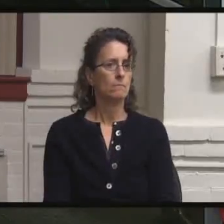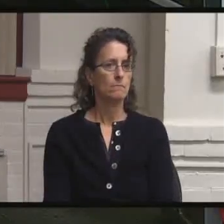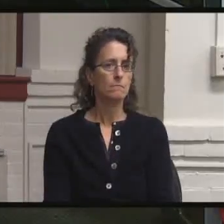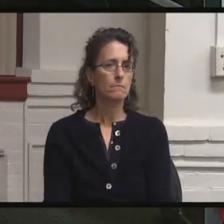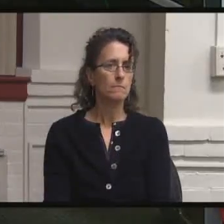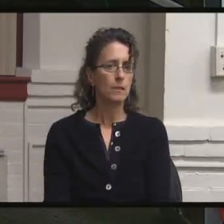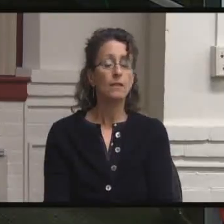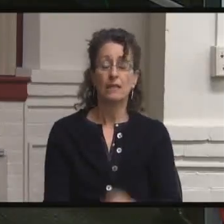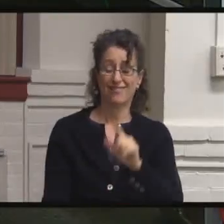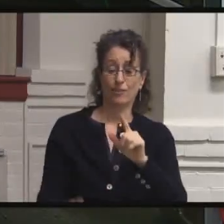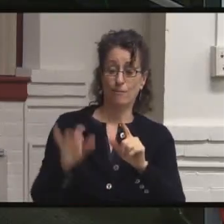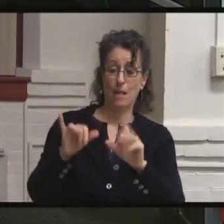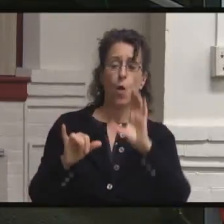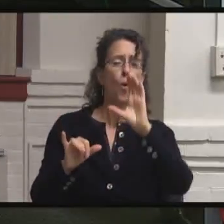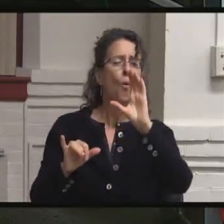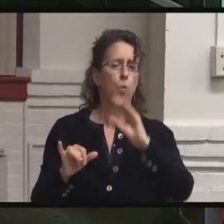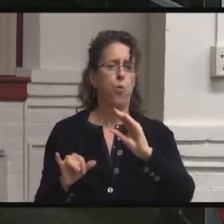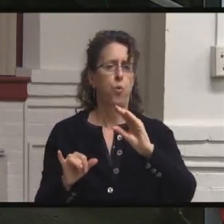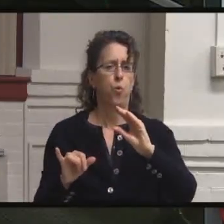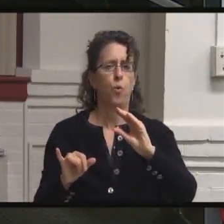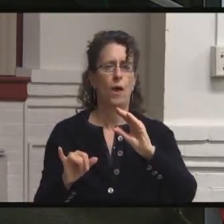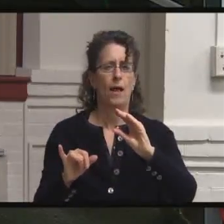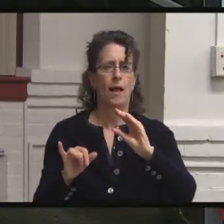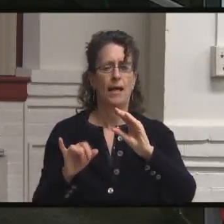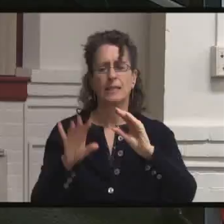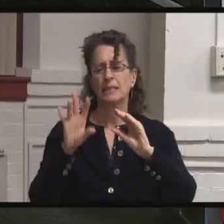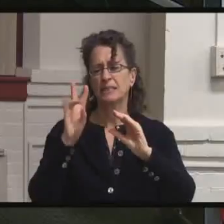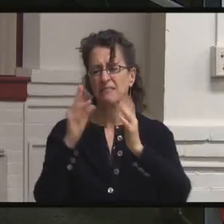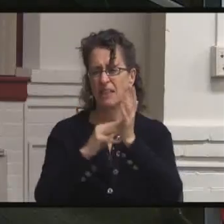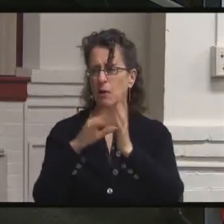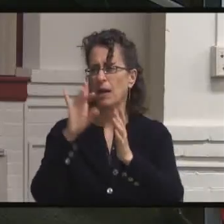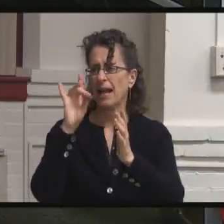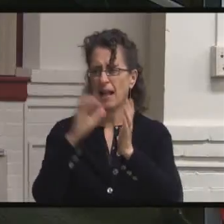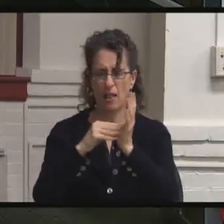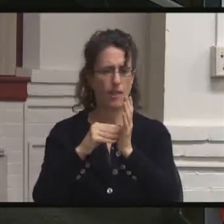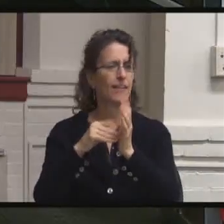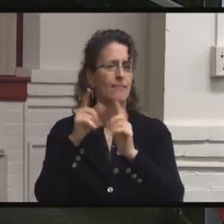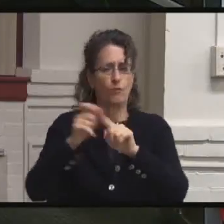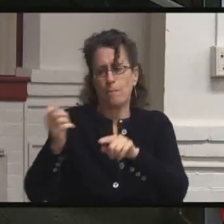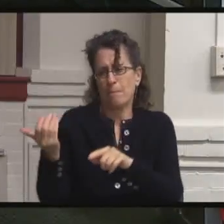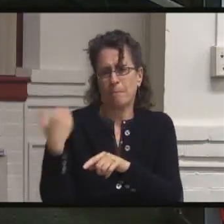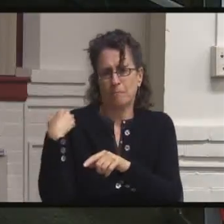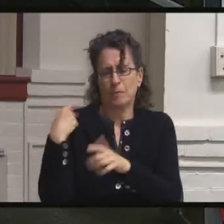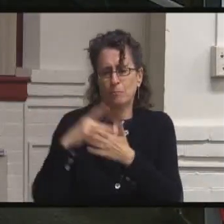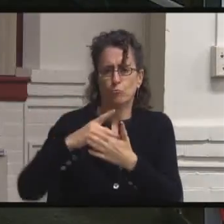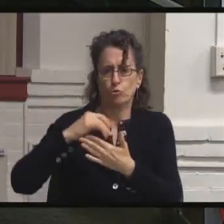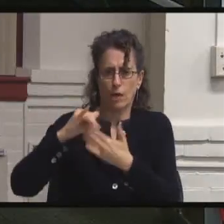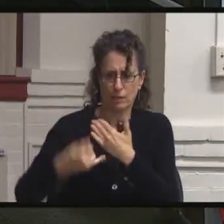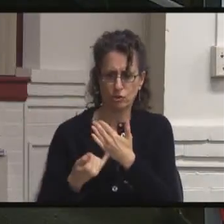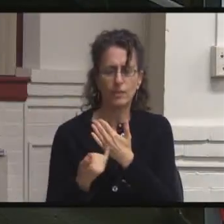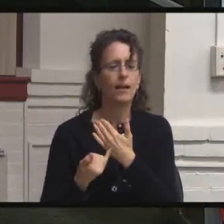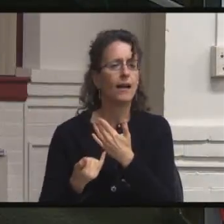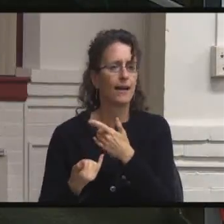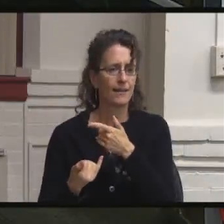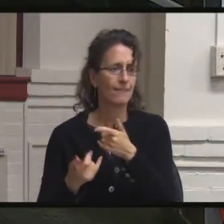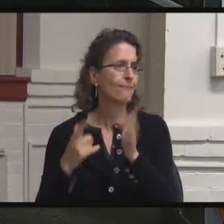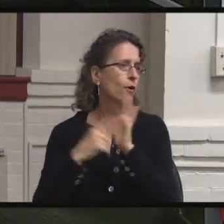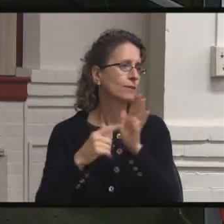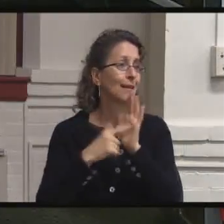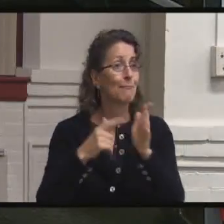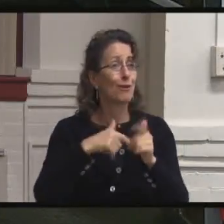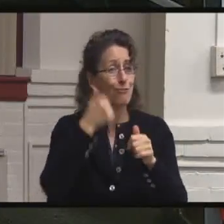$7,000 or $8,000, I think, has been spent on previous energy efficiency projects, including some transition for